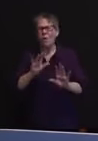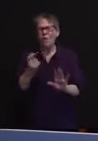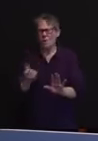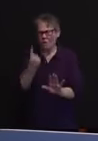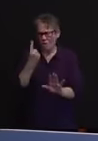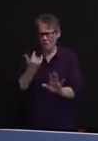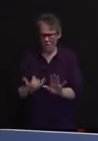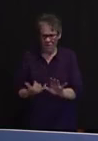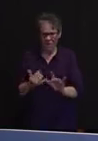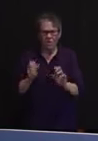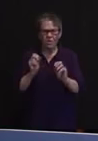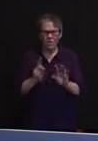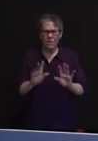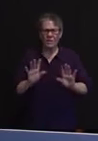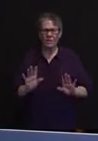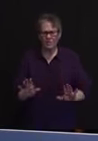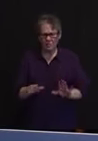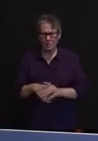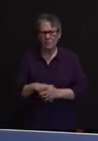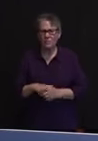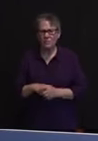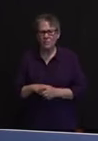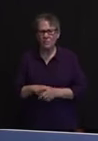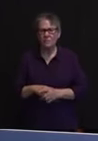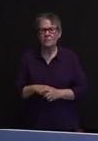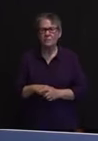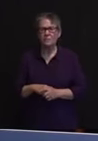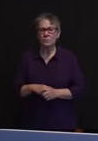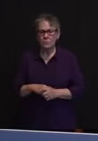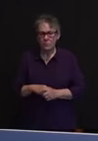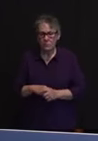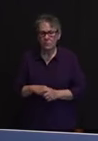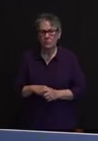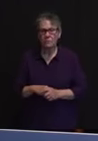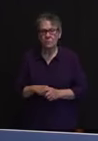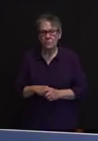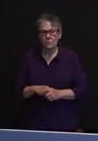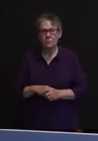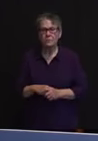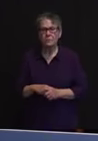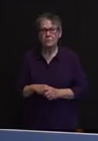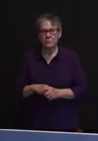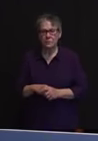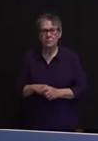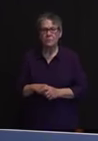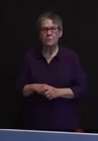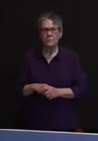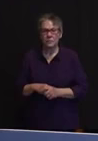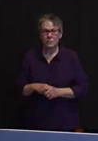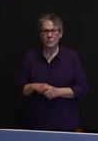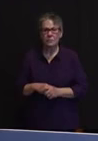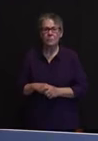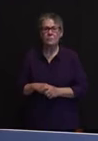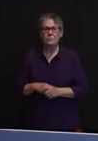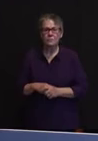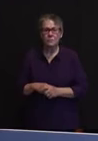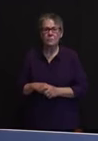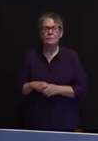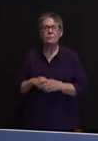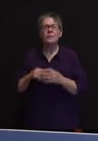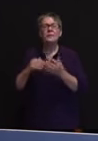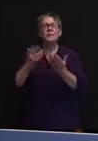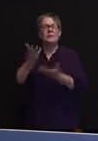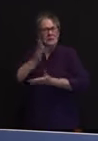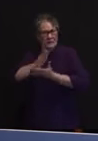up at the hospitals in extremis. Perhaps they were at home not feeling well, they didn't call their